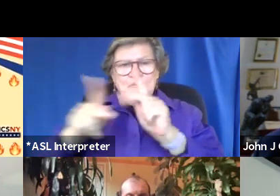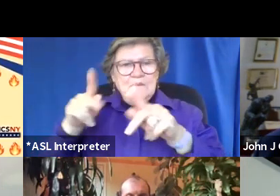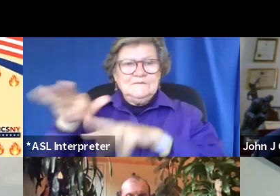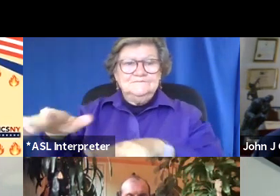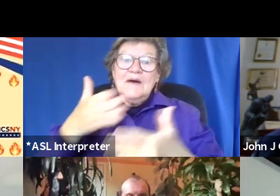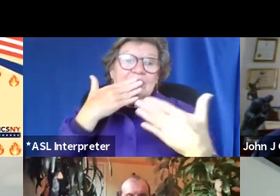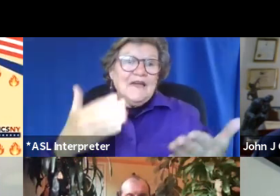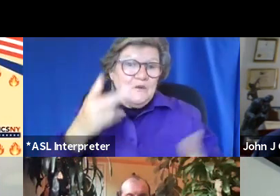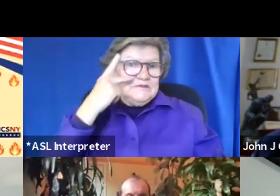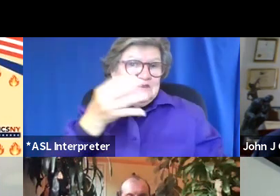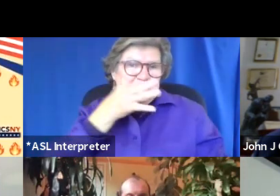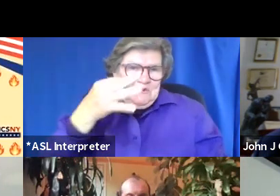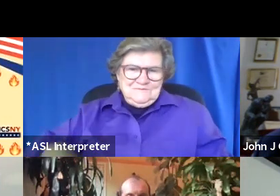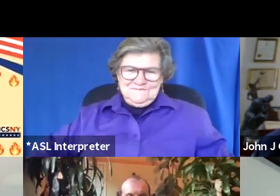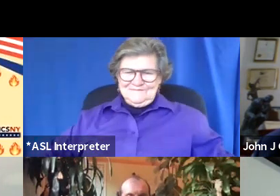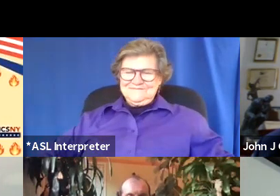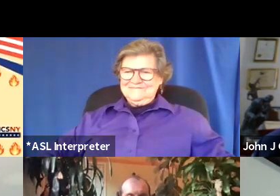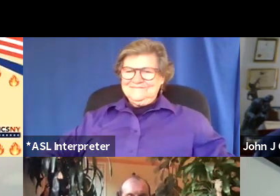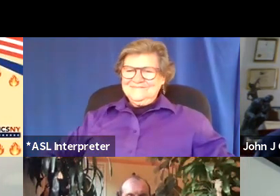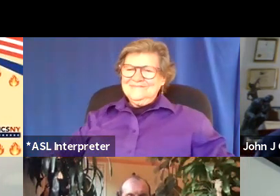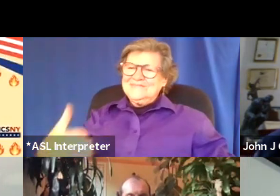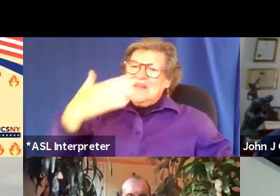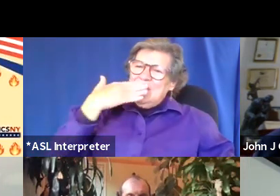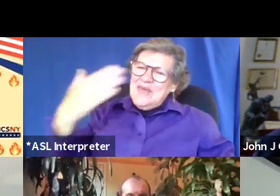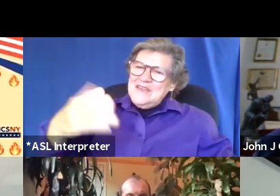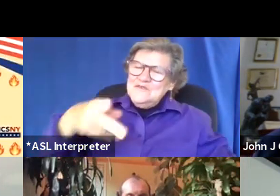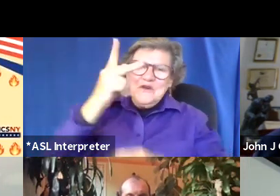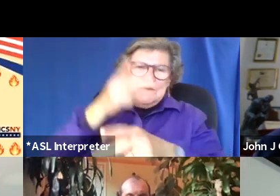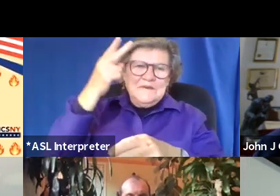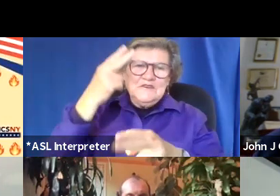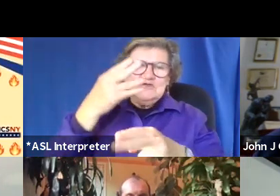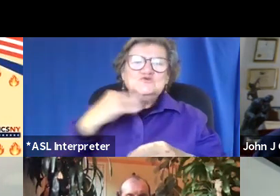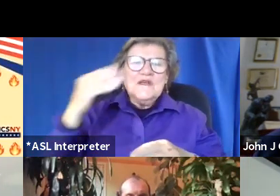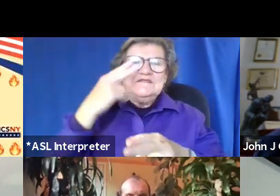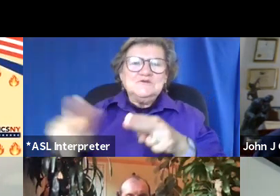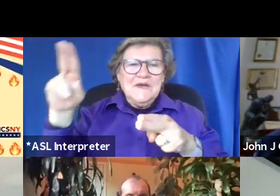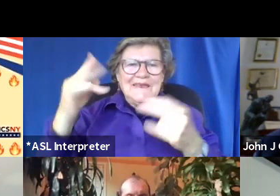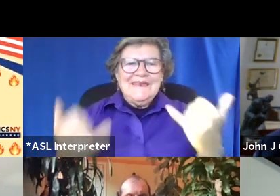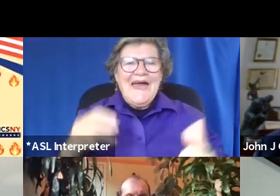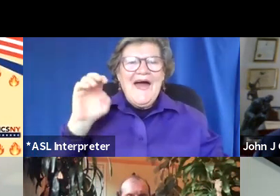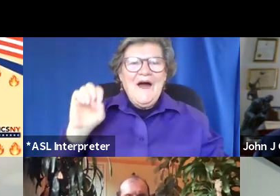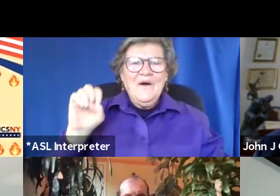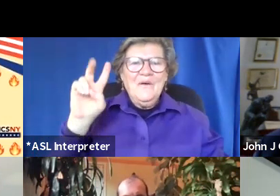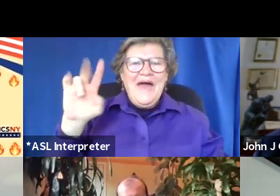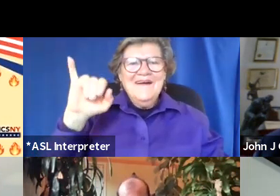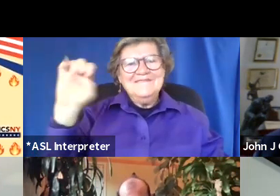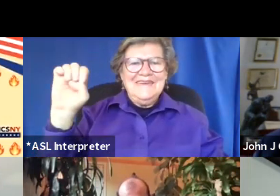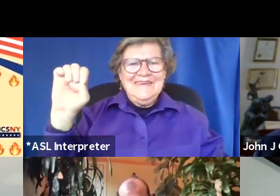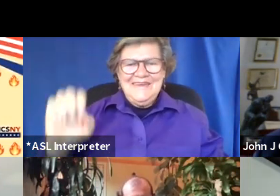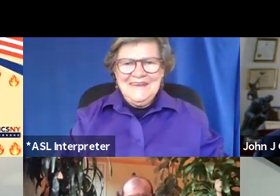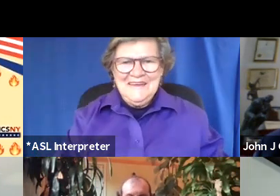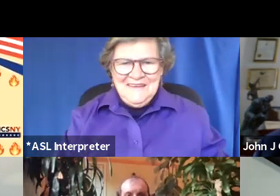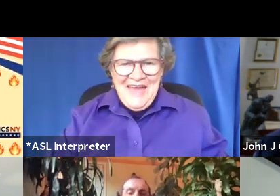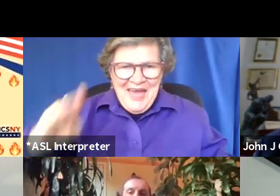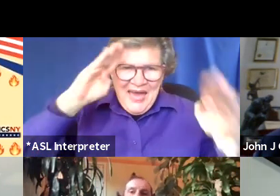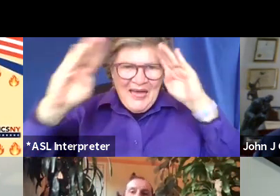soon. Thanks so much, everyone, for keeping it short and sweet. Now, next is Evie. Hi,